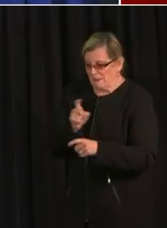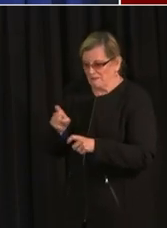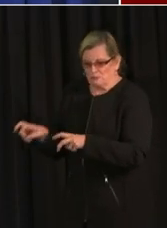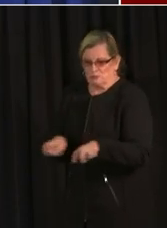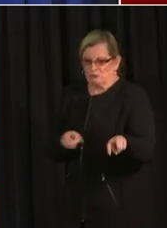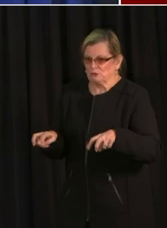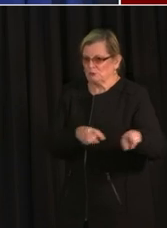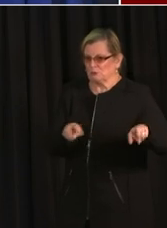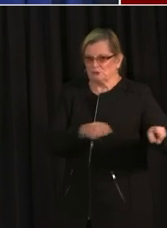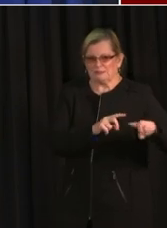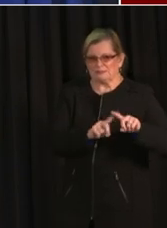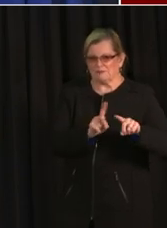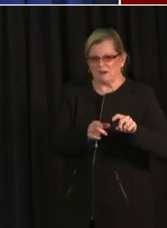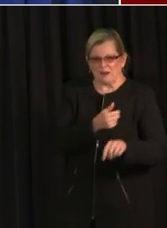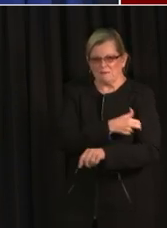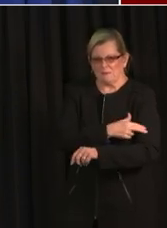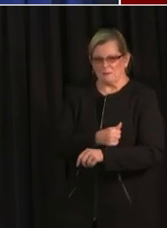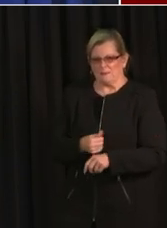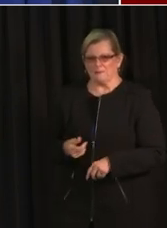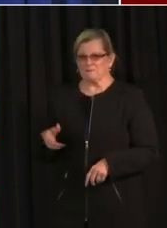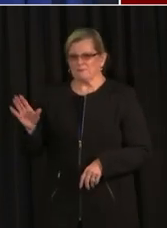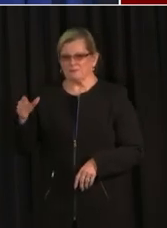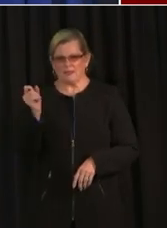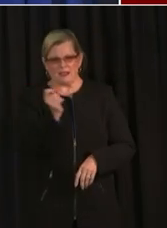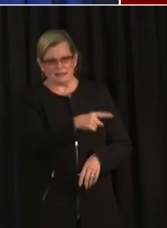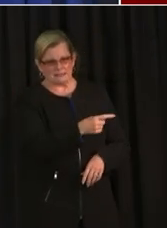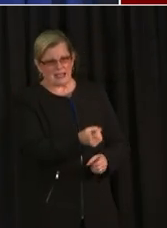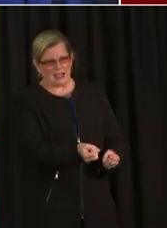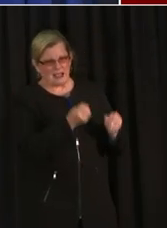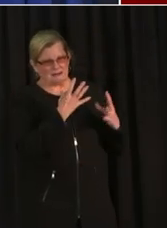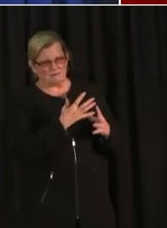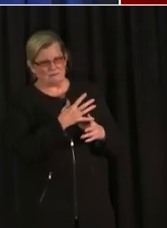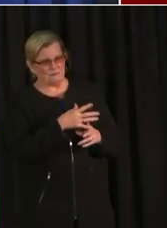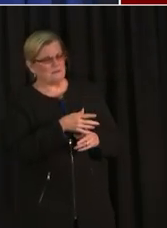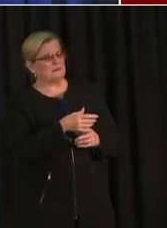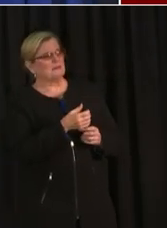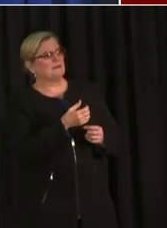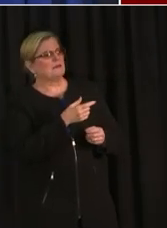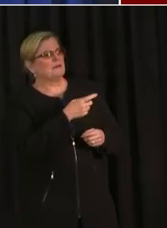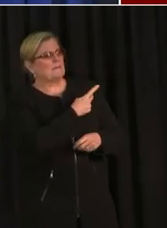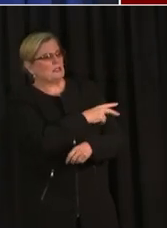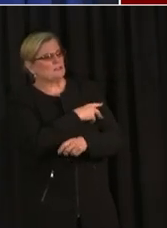you talk about how many patients and are any of those positive COVID-19 patients being